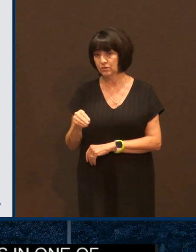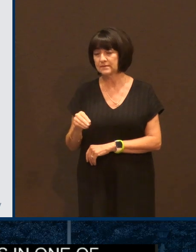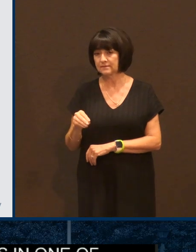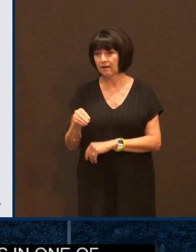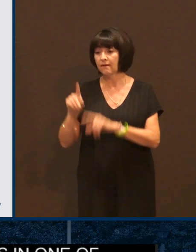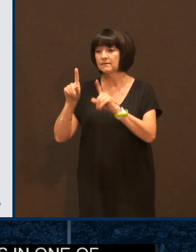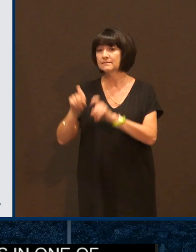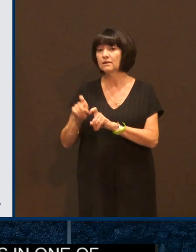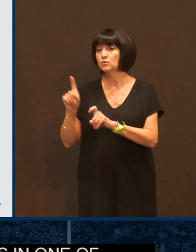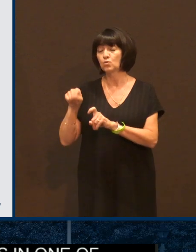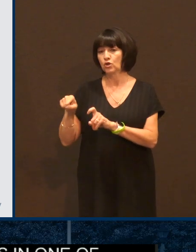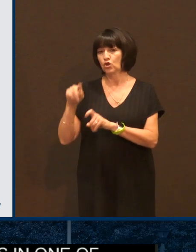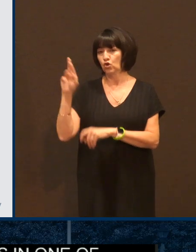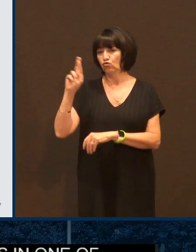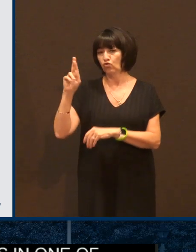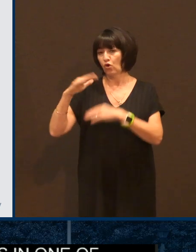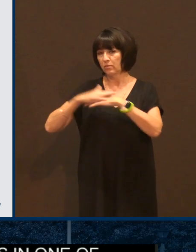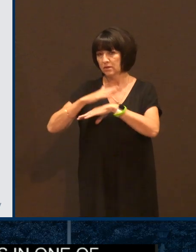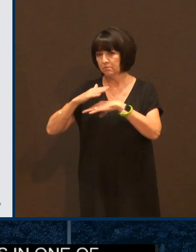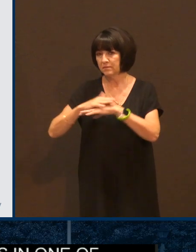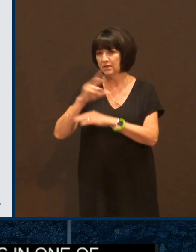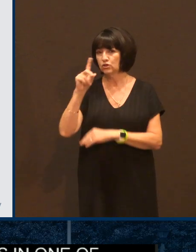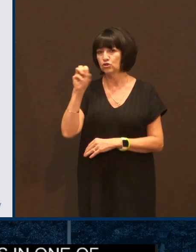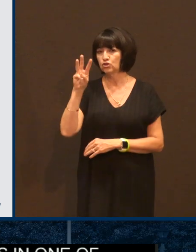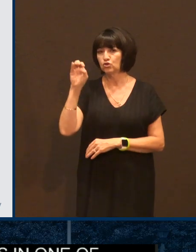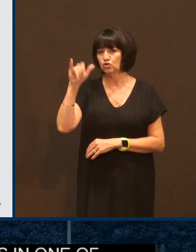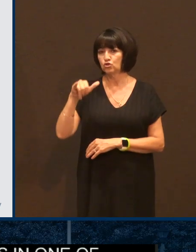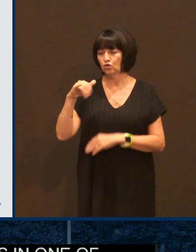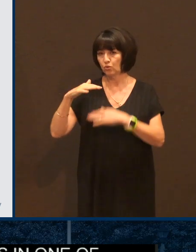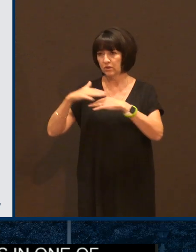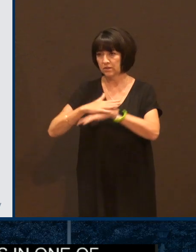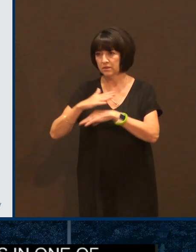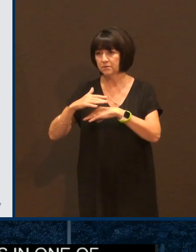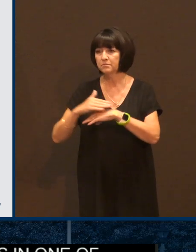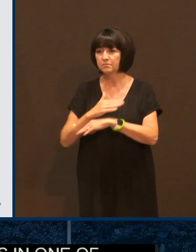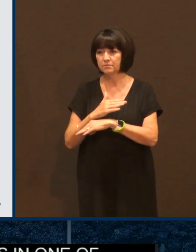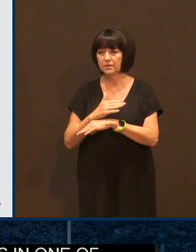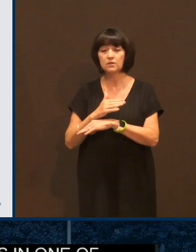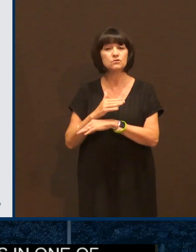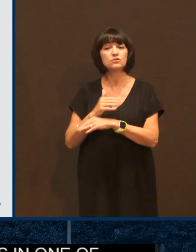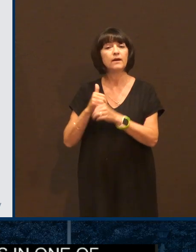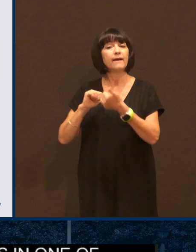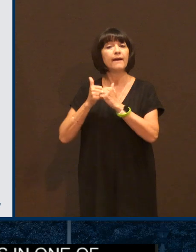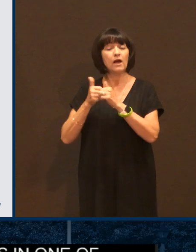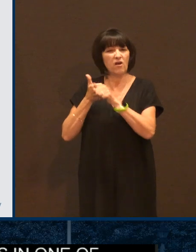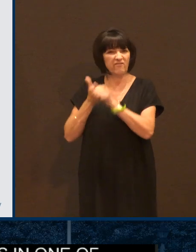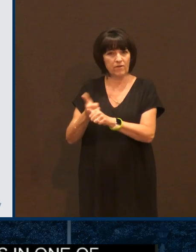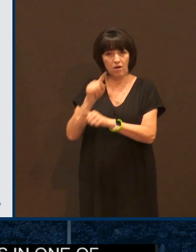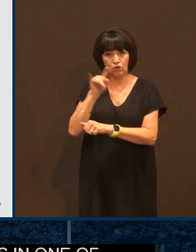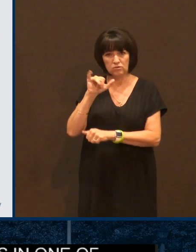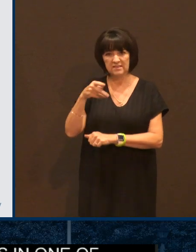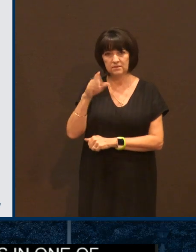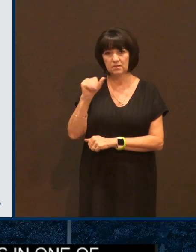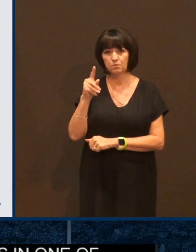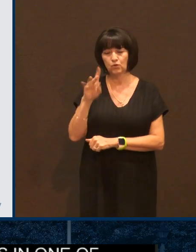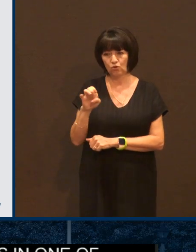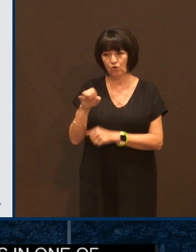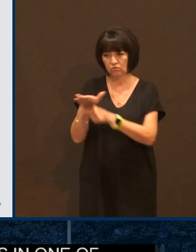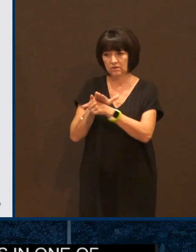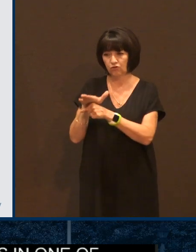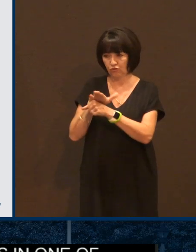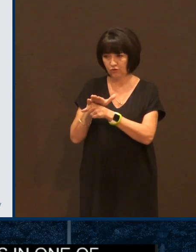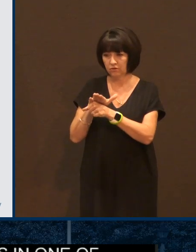Rehoboth Beach, Rehoboth Dewey Beach. That's a zip code area. And then after that, we're just around